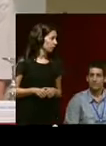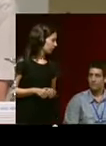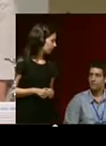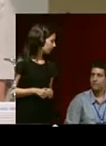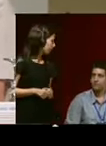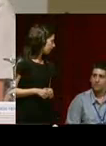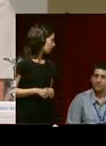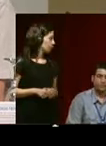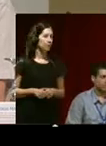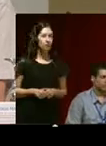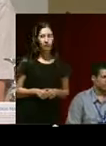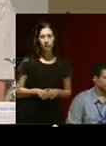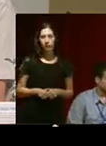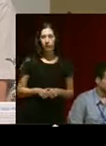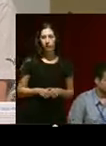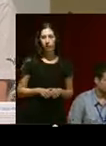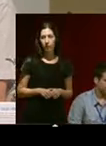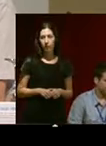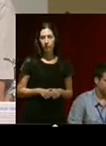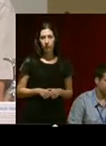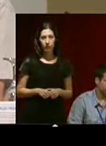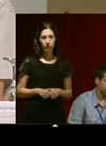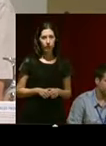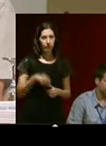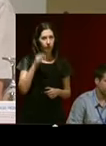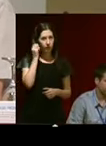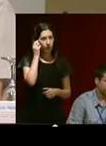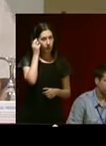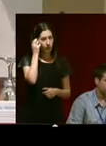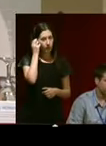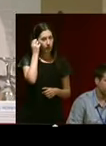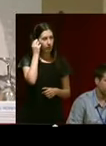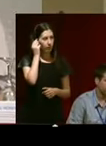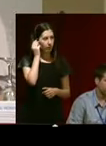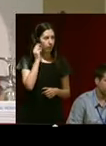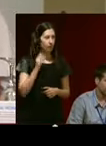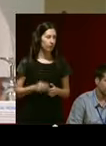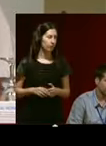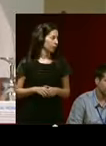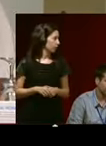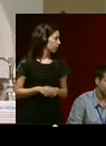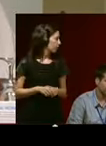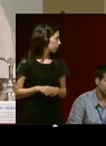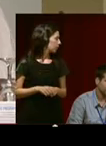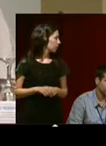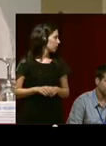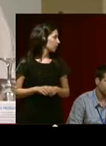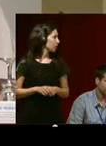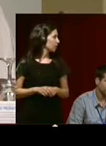Sí, estas, ¿no? No, este es el vídeo. Es Plantea este.